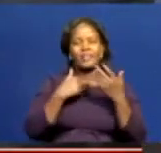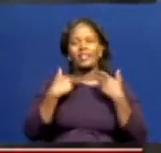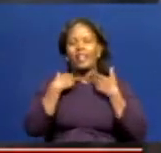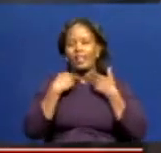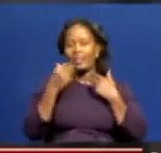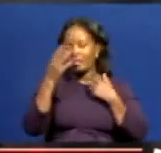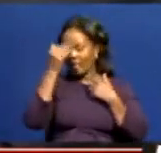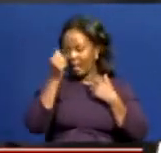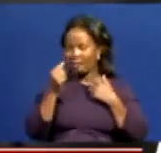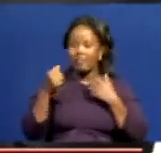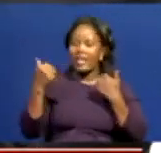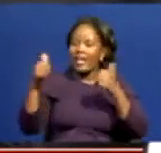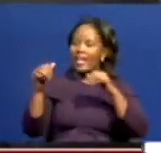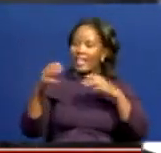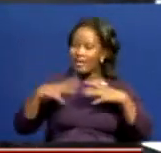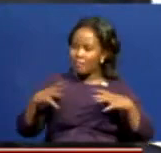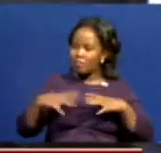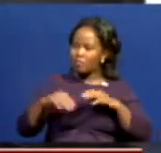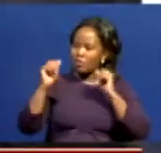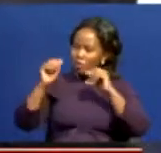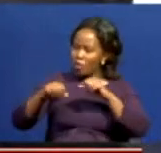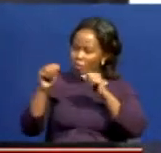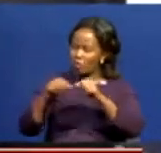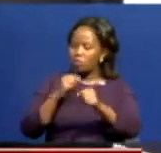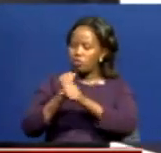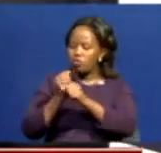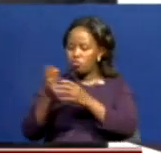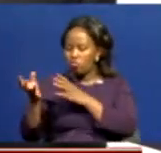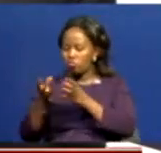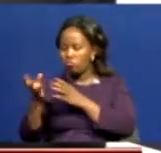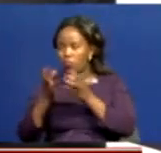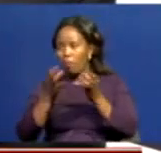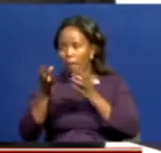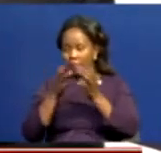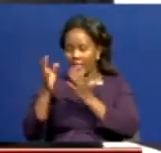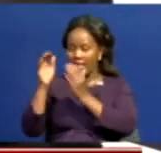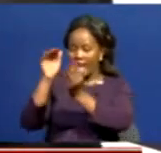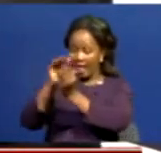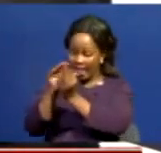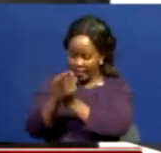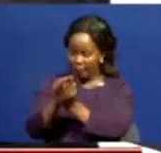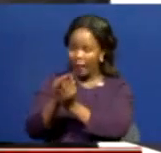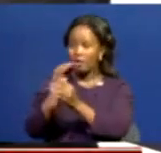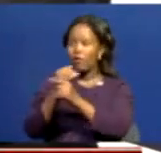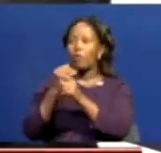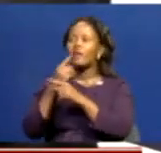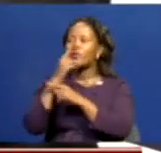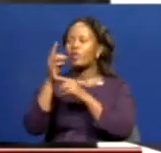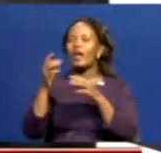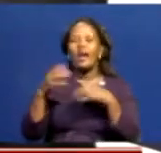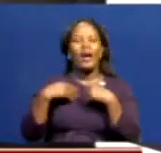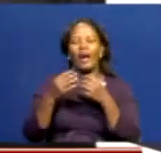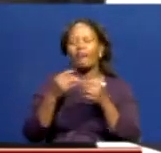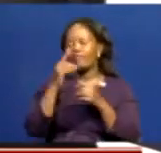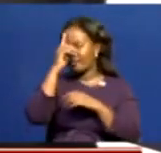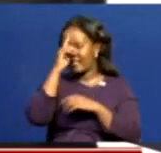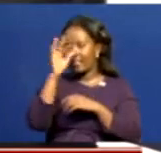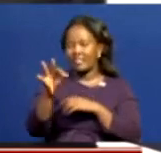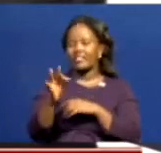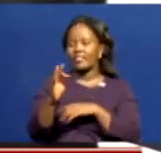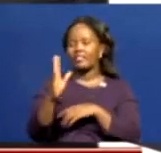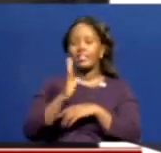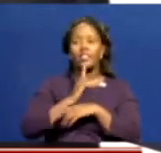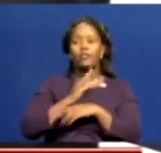able to develop their own currencies and be able to trade with it. So we at the bank will make sure that we're actually putting very tight security features in the